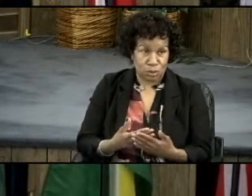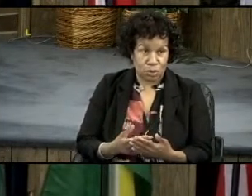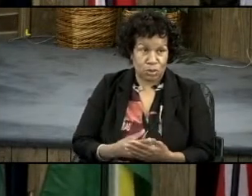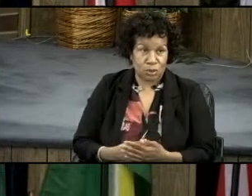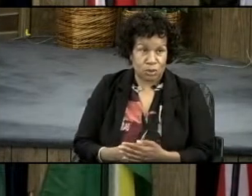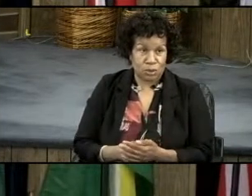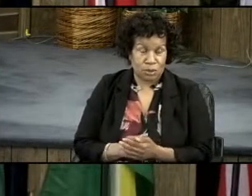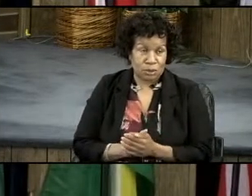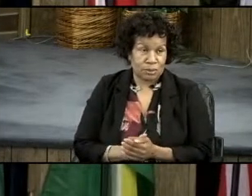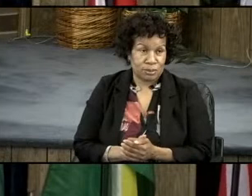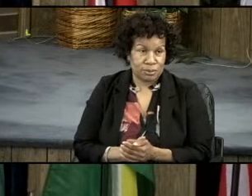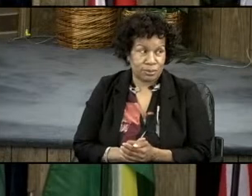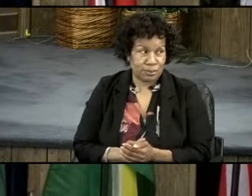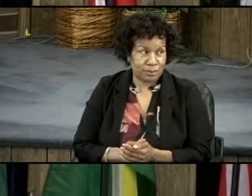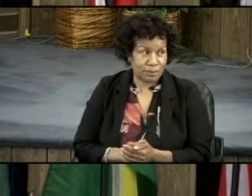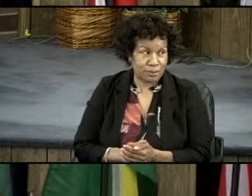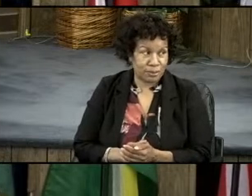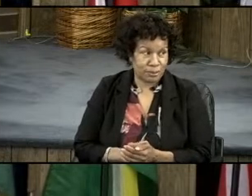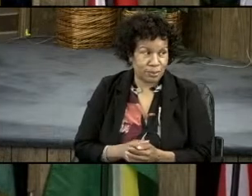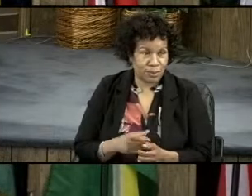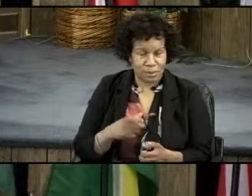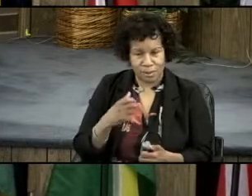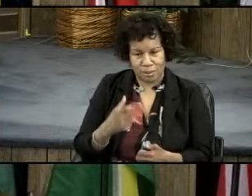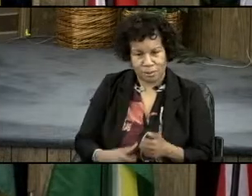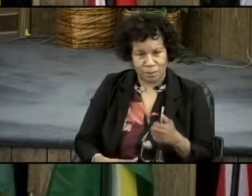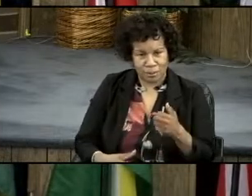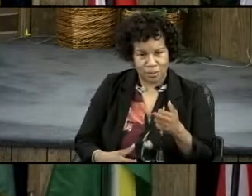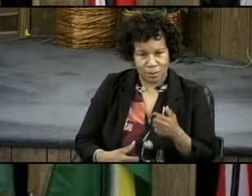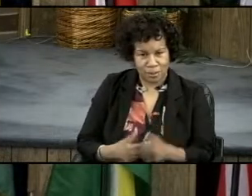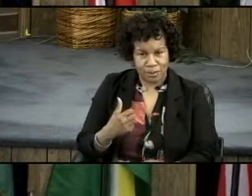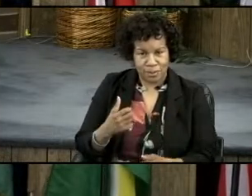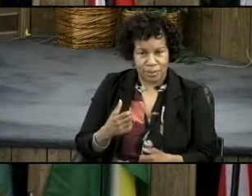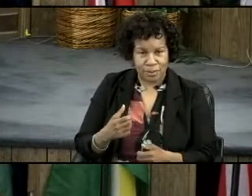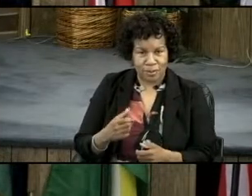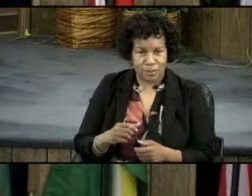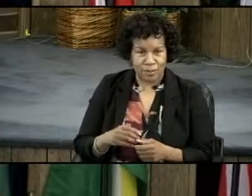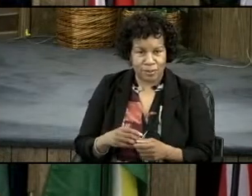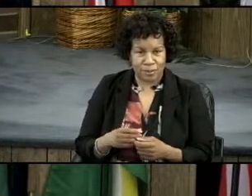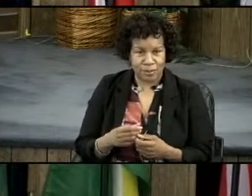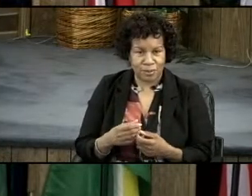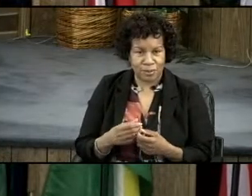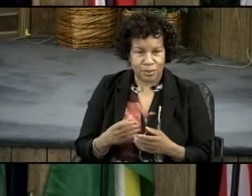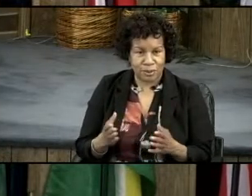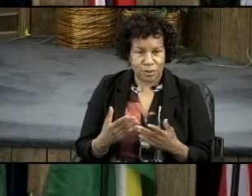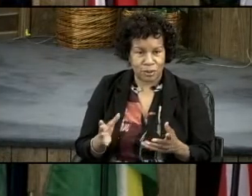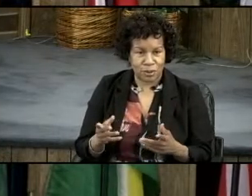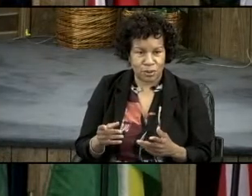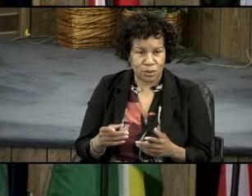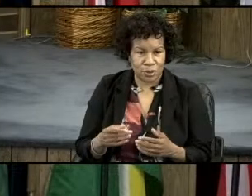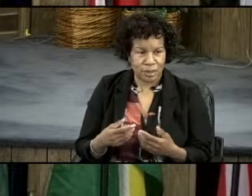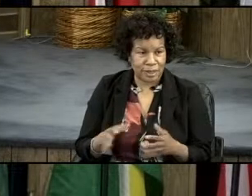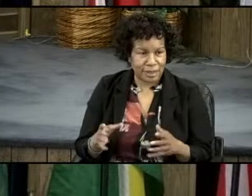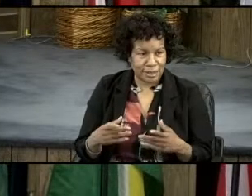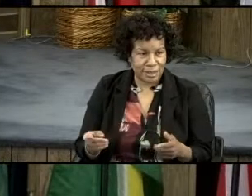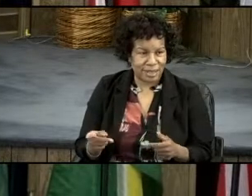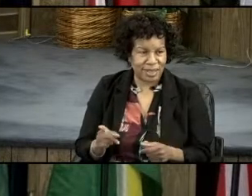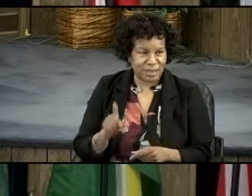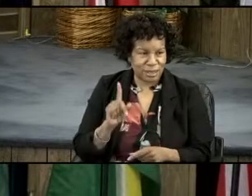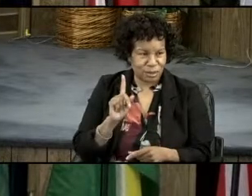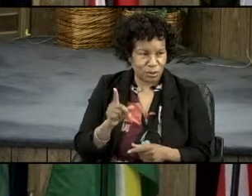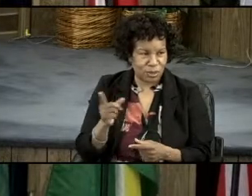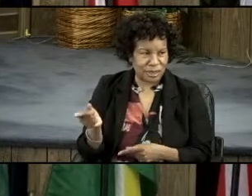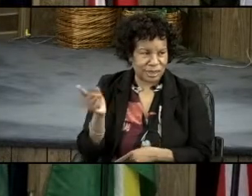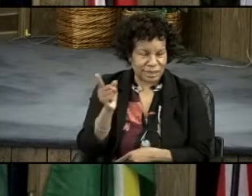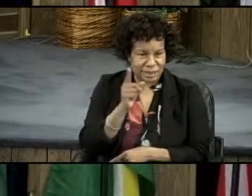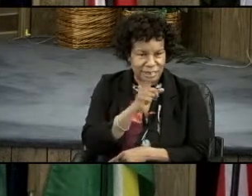So y'all got it. The problem with this is it normally lasts about a day, the talking trash. But in